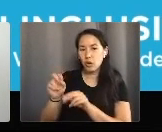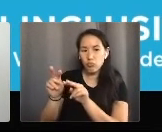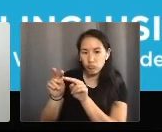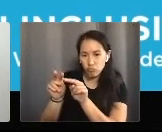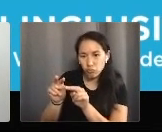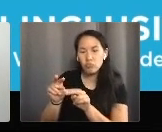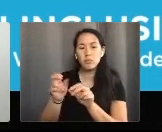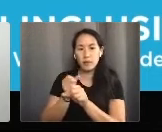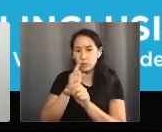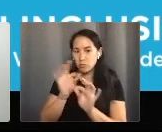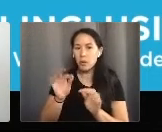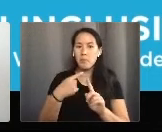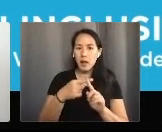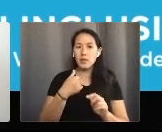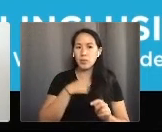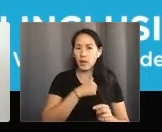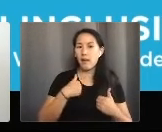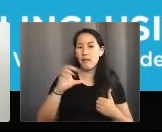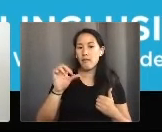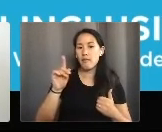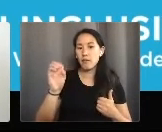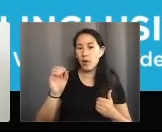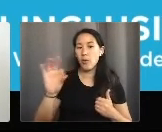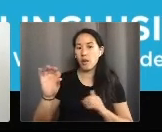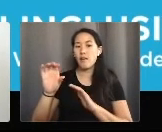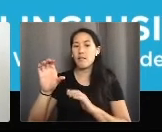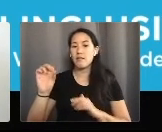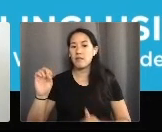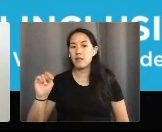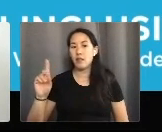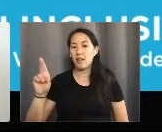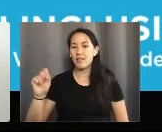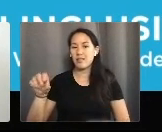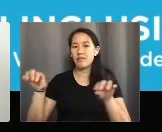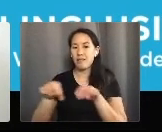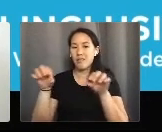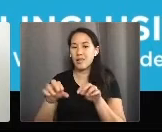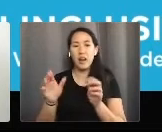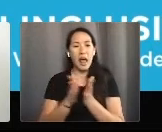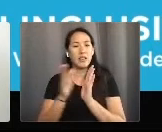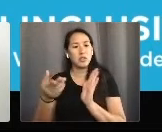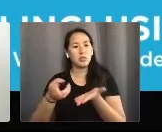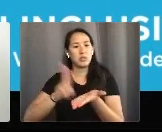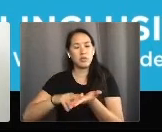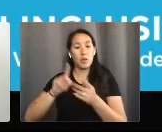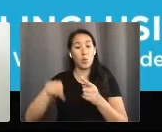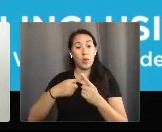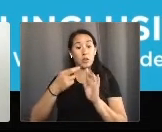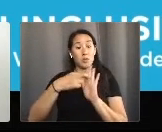we have a code of conduct which you agreed upon when you register for this event. But open yourself to new ideas, learn, take new